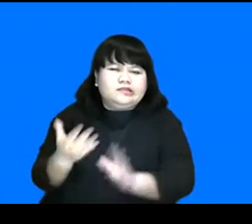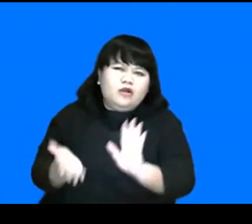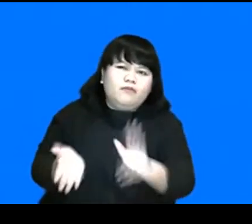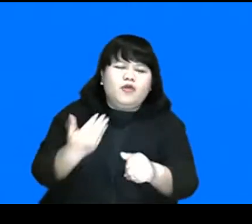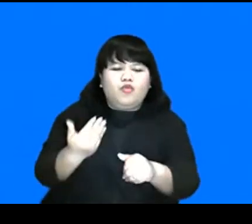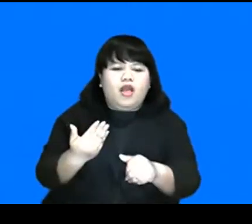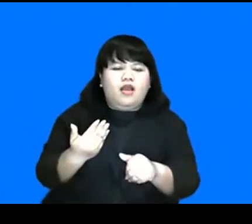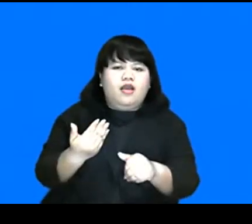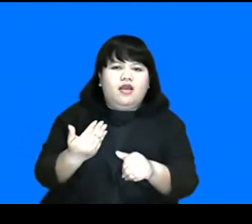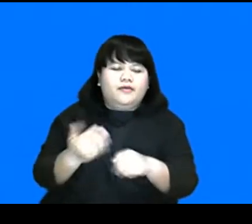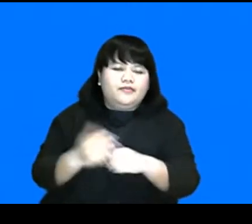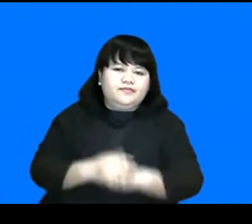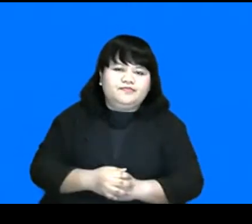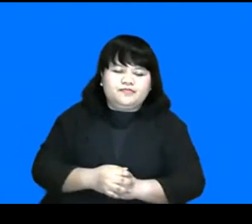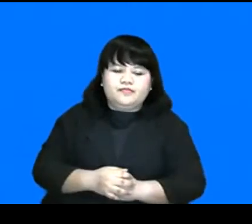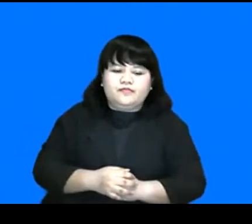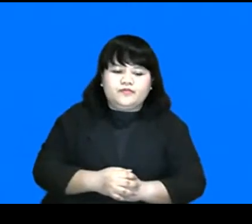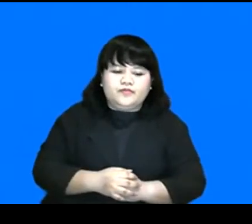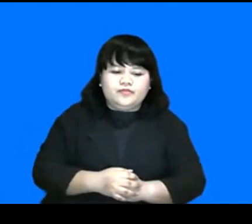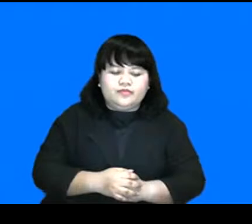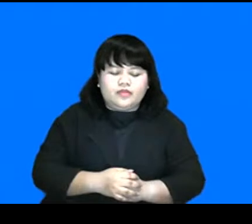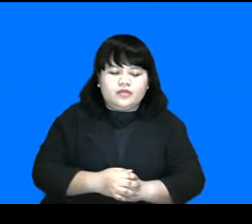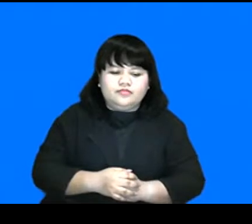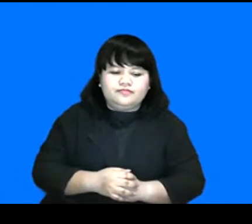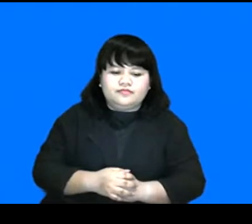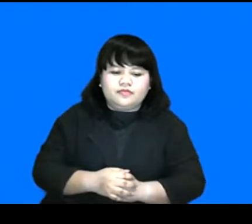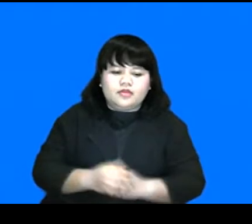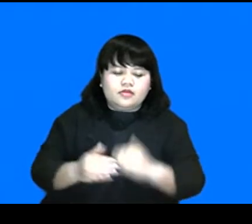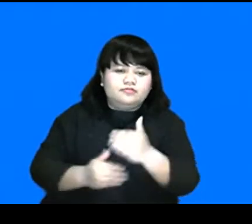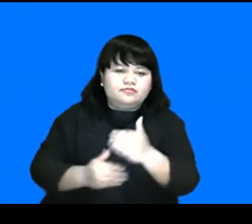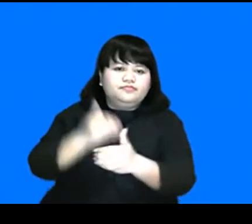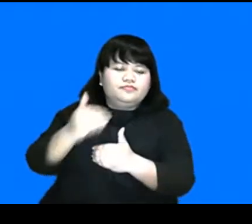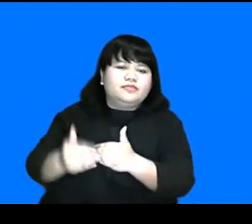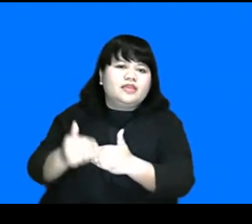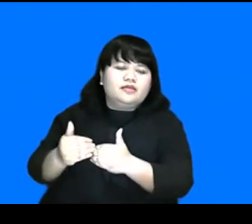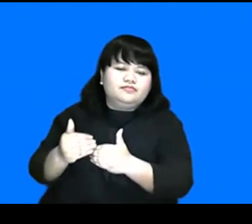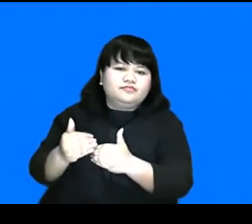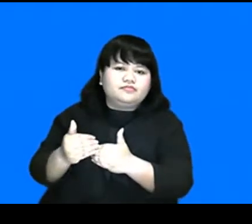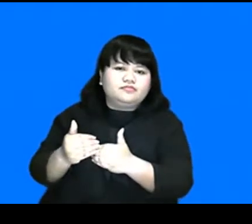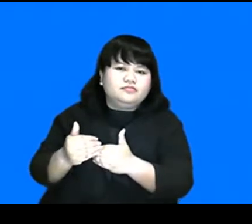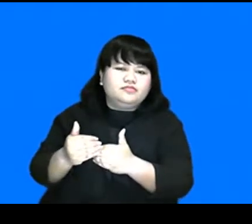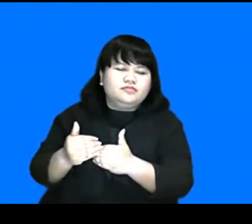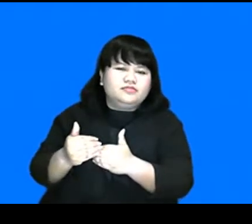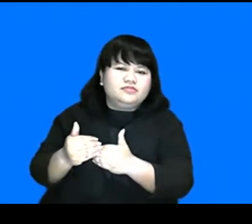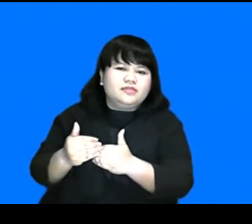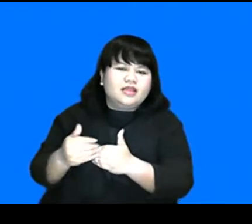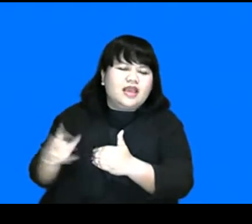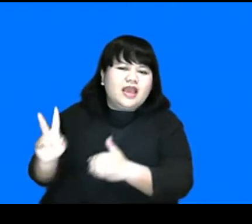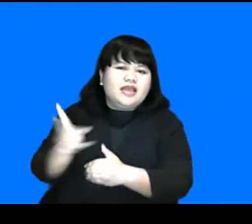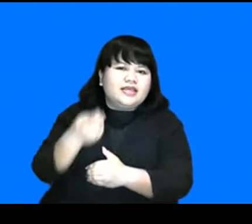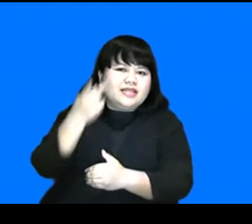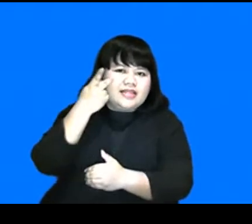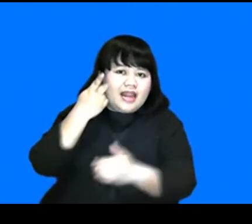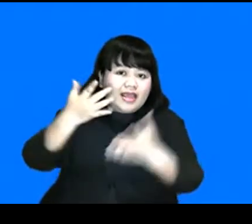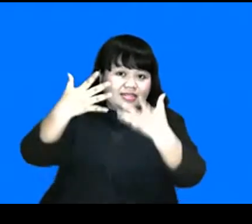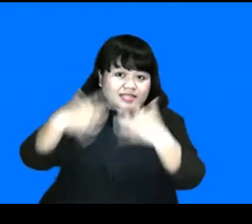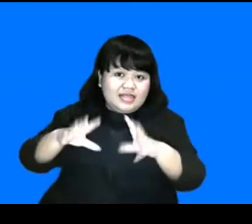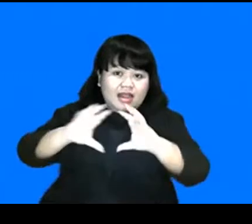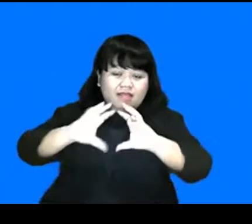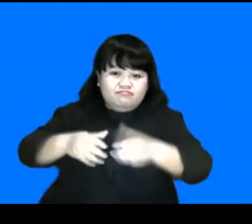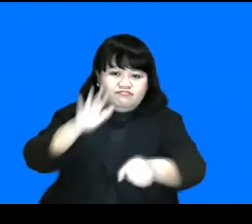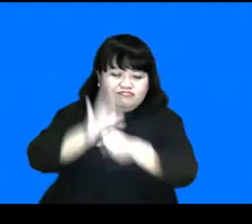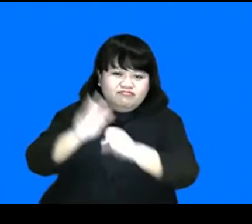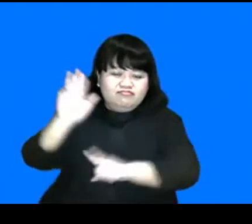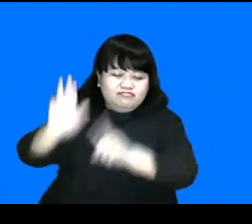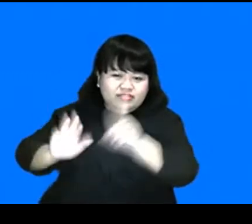Yeah, thanks. See, the thing is that even if you look at post-pandemic, it's ironical that when, you